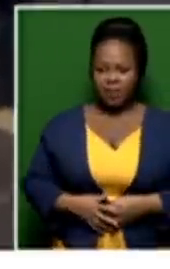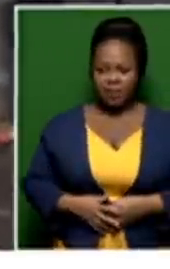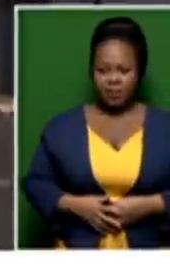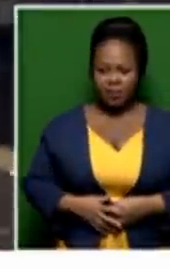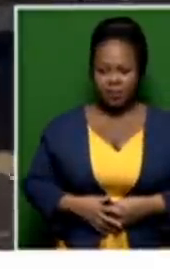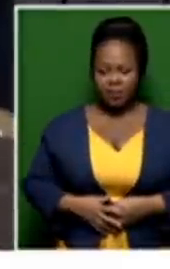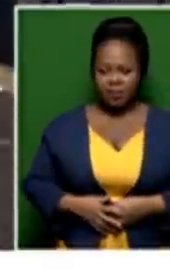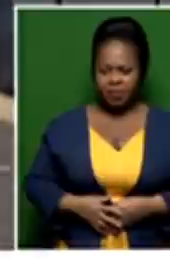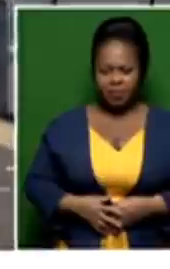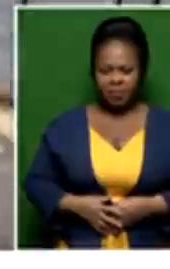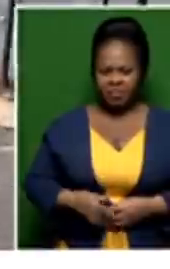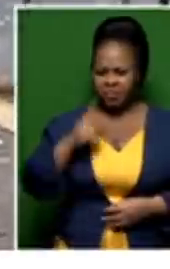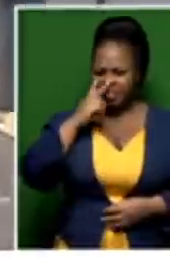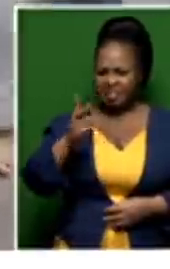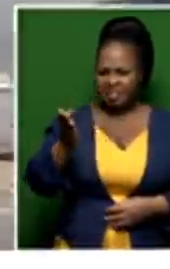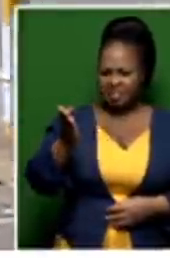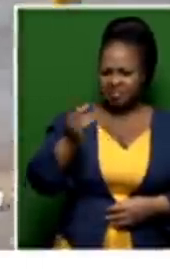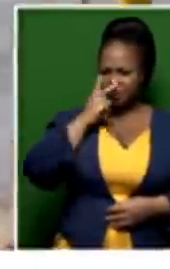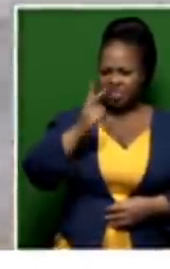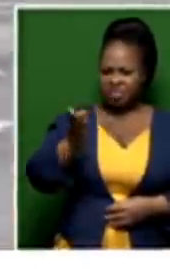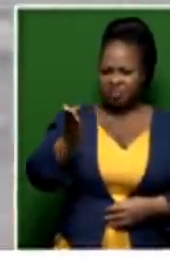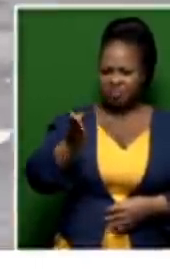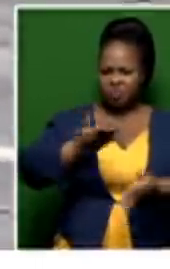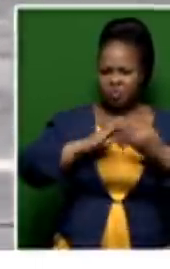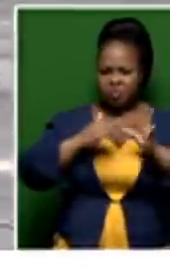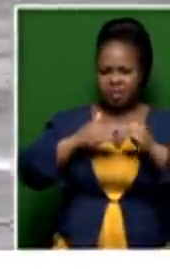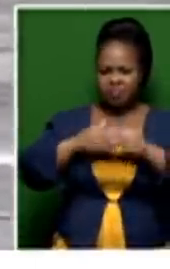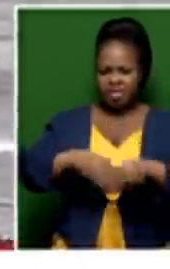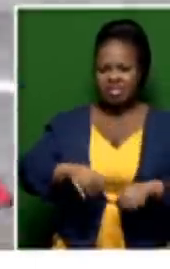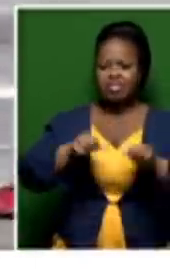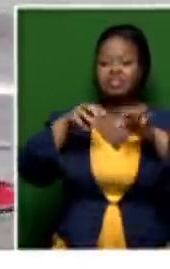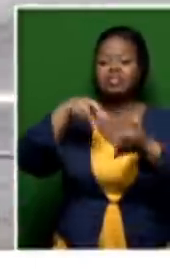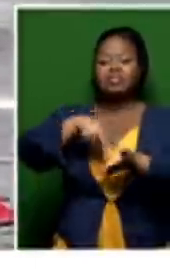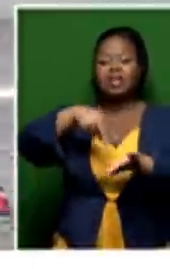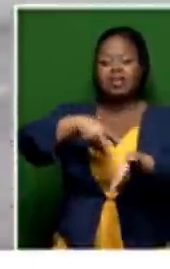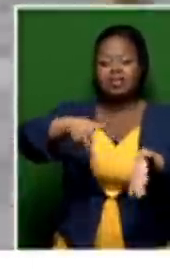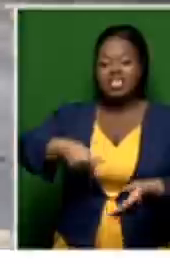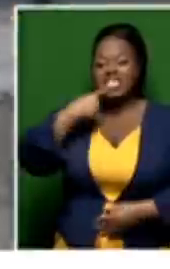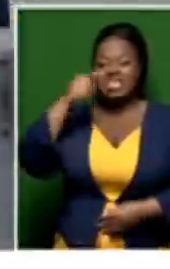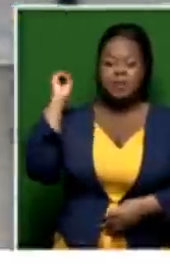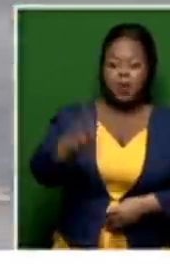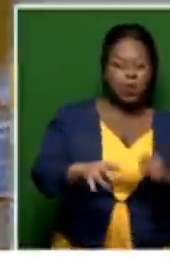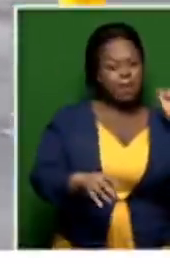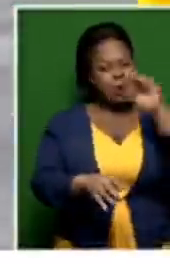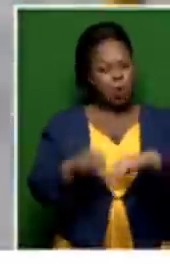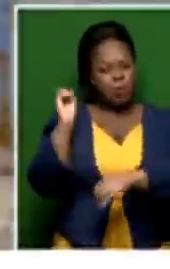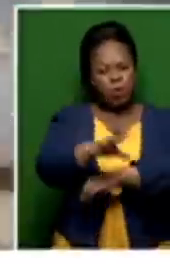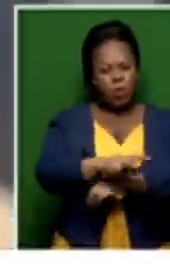point. Just take a look there. Residents fleeing, keep throwing stones at the security here.